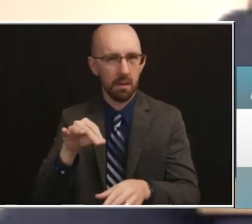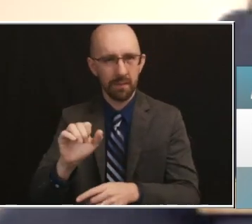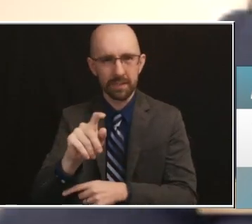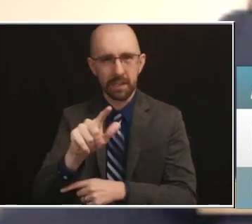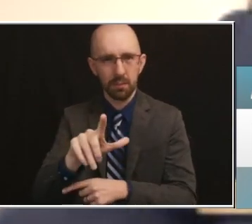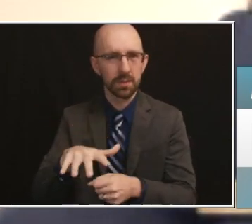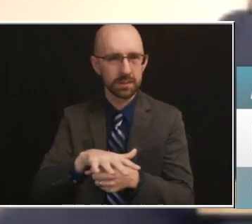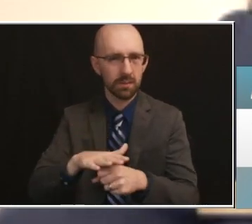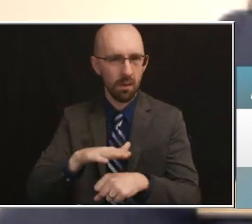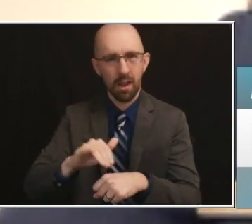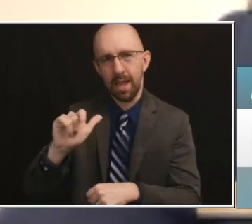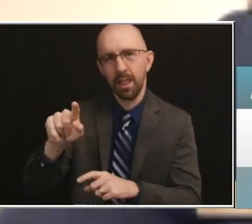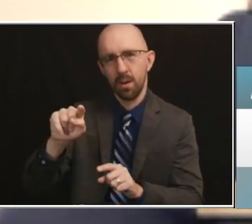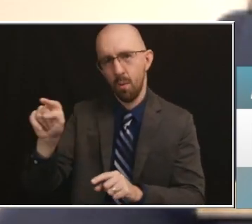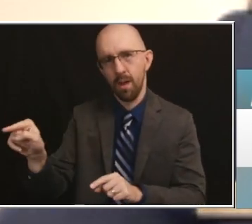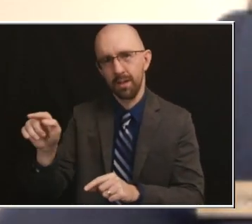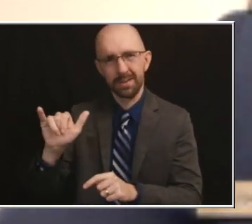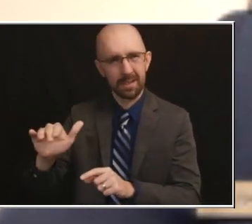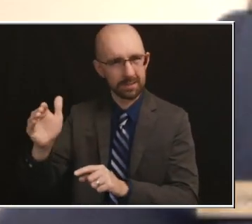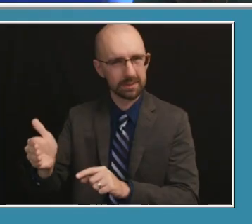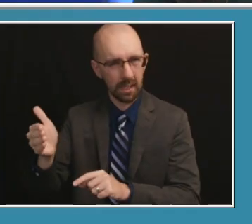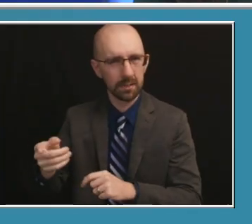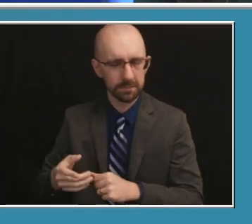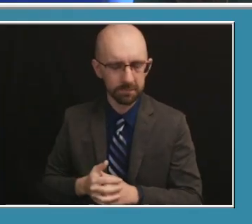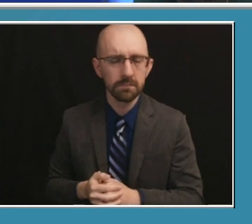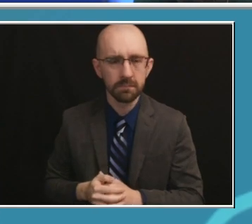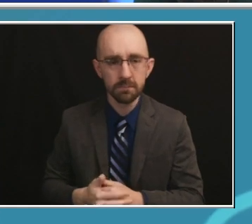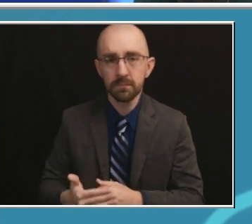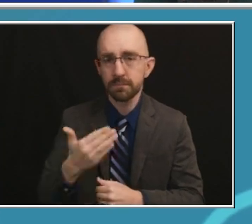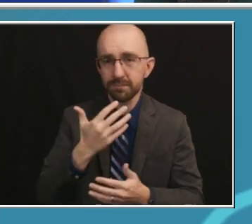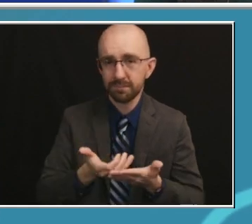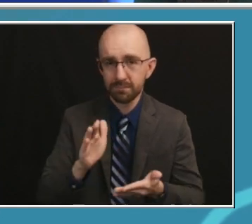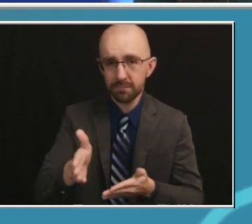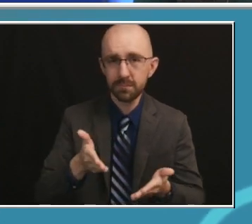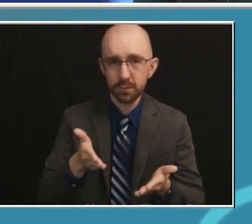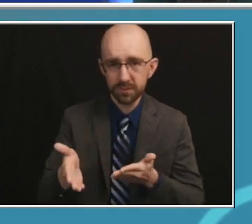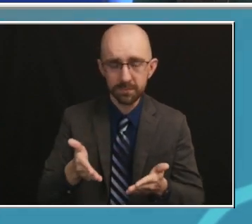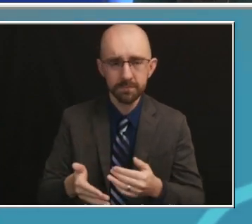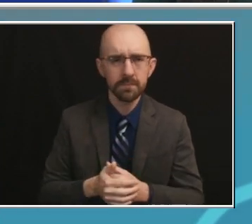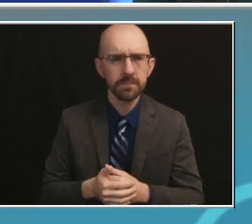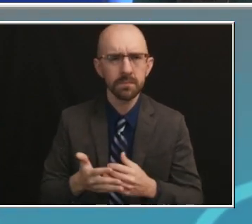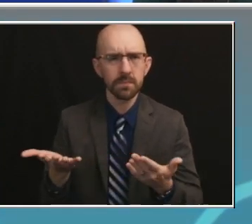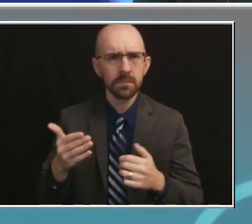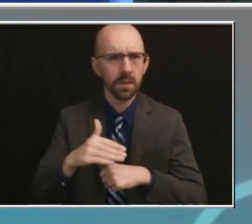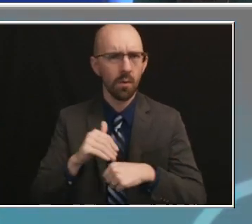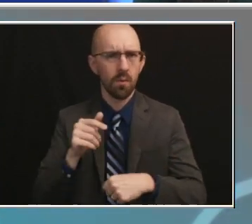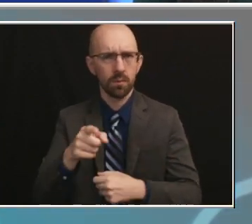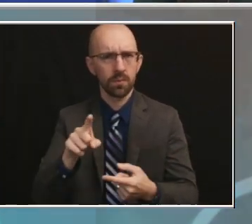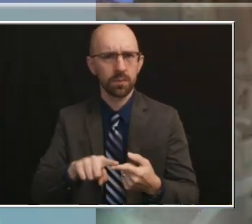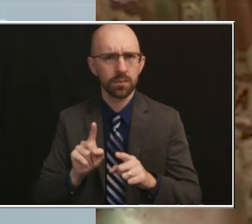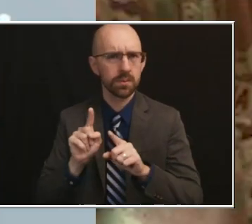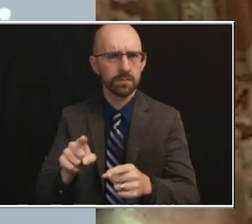on the Illinois side. Thank you so much for your service. What called you to serve?